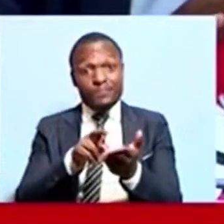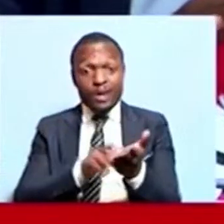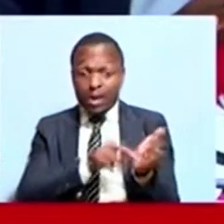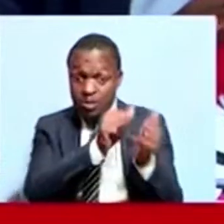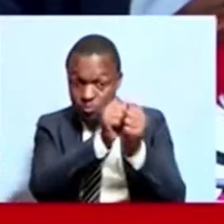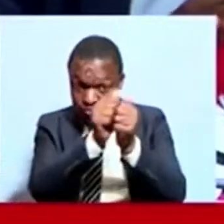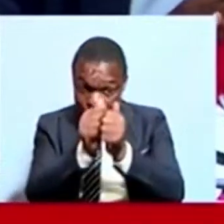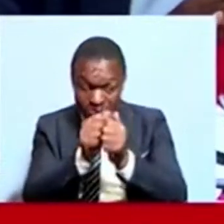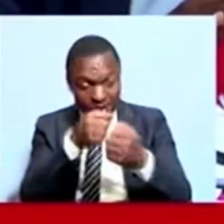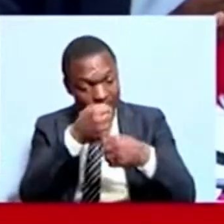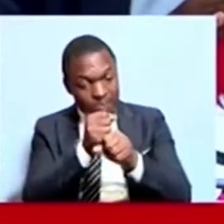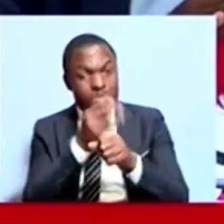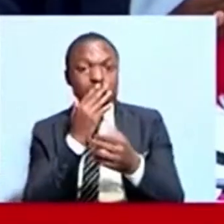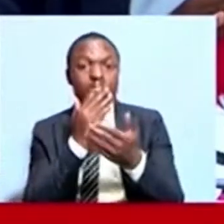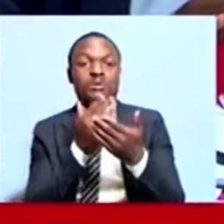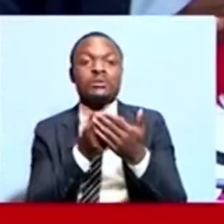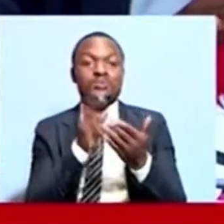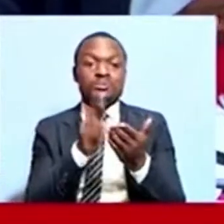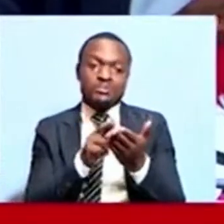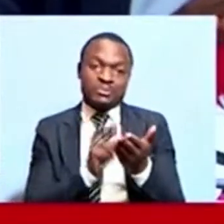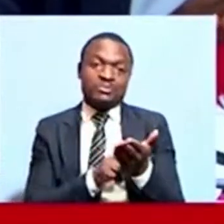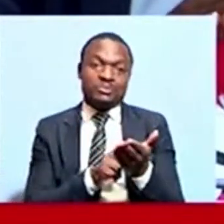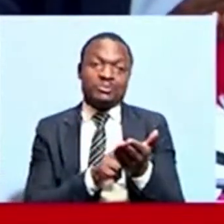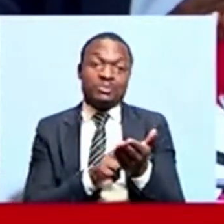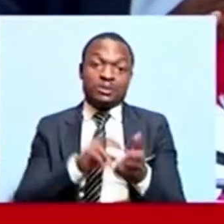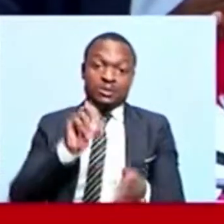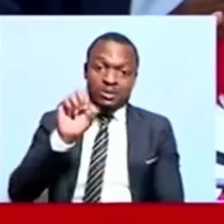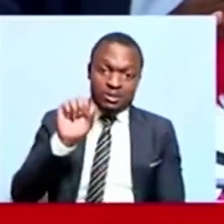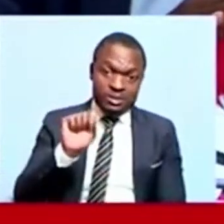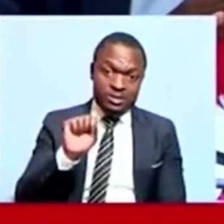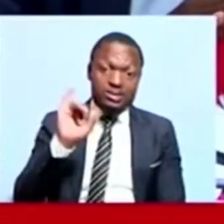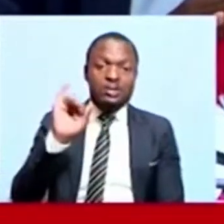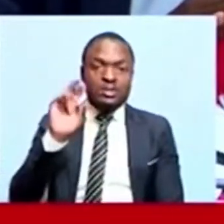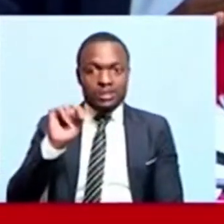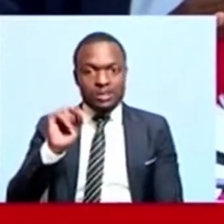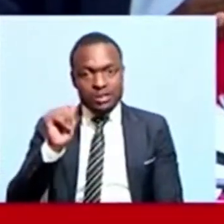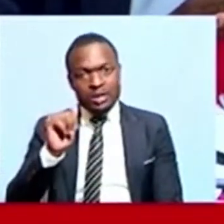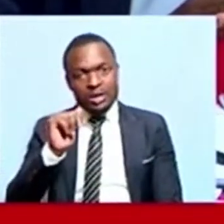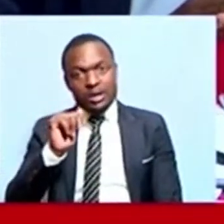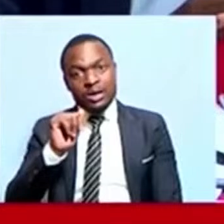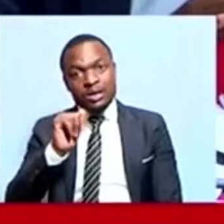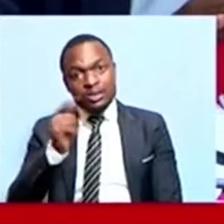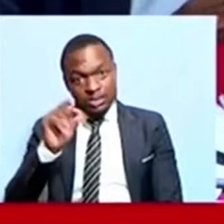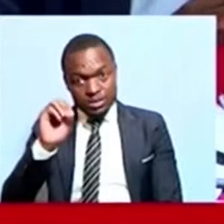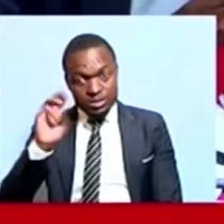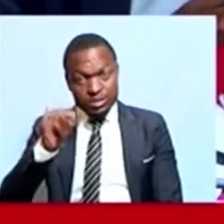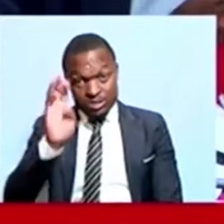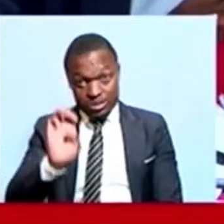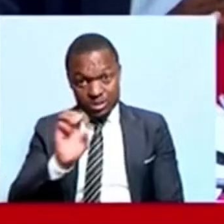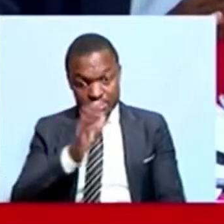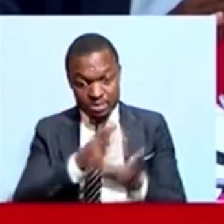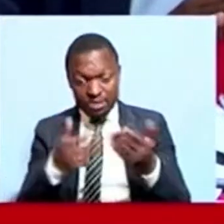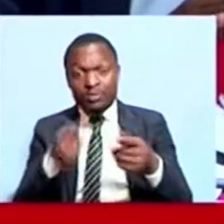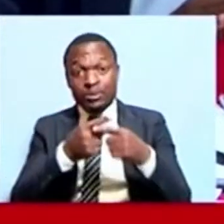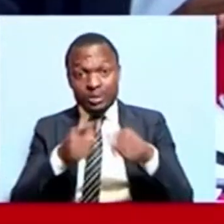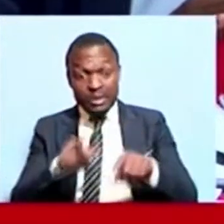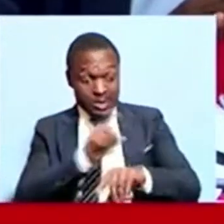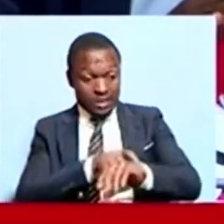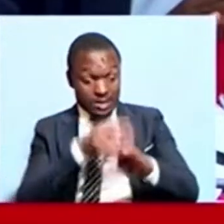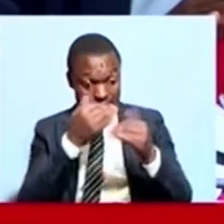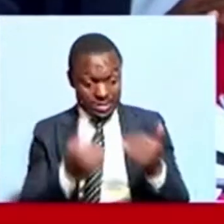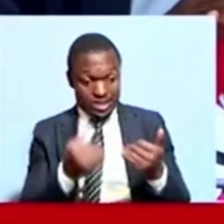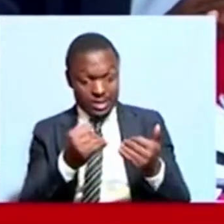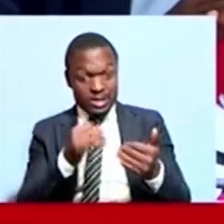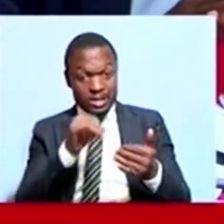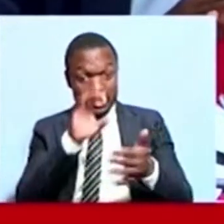can generate a very good report. That's not, in Sinazongwe something is happening. At this point, I wish to withdraw the immunity